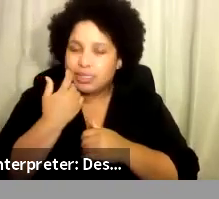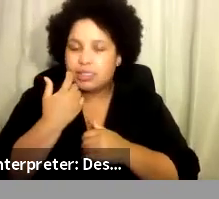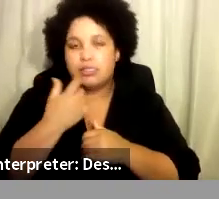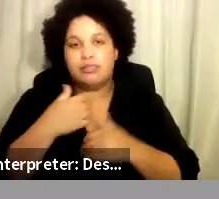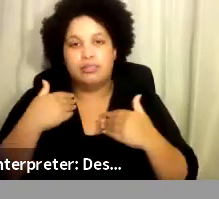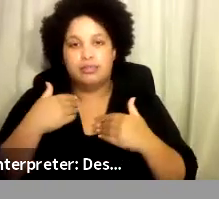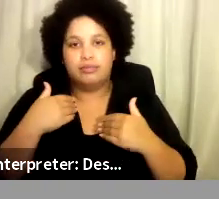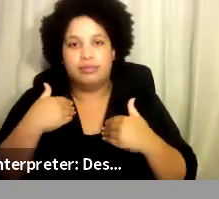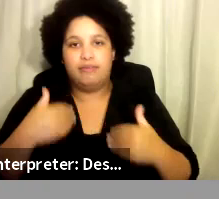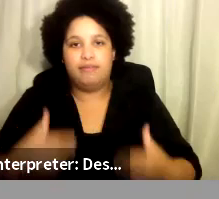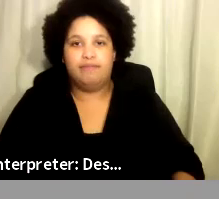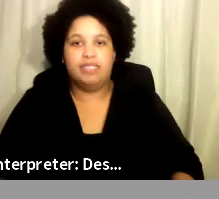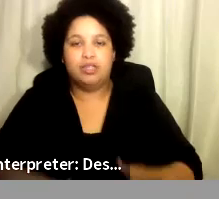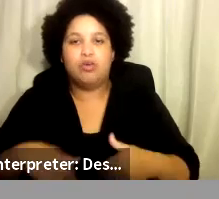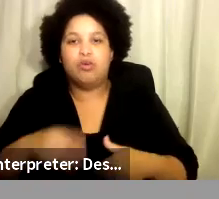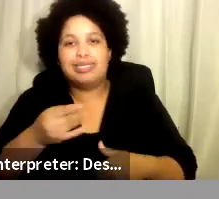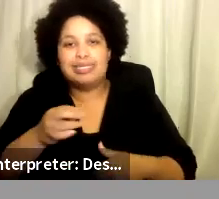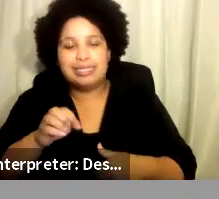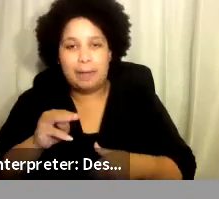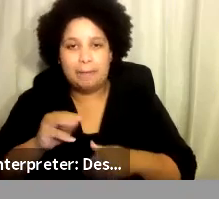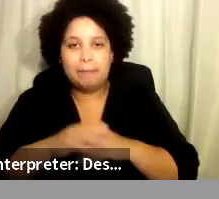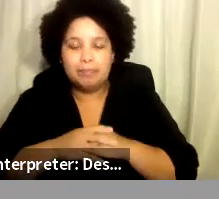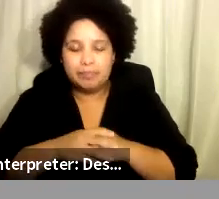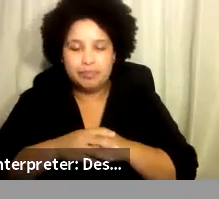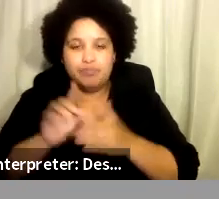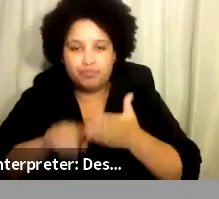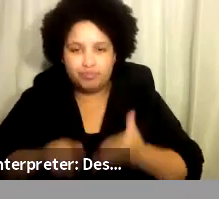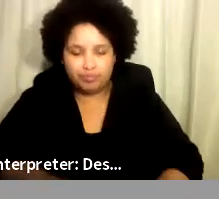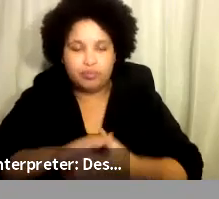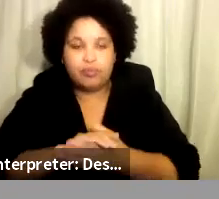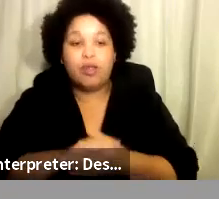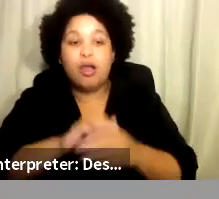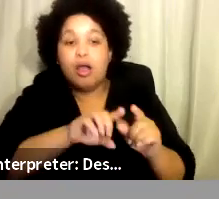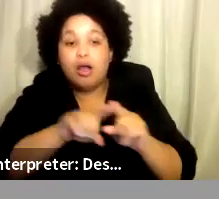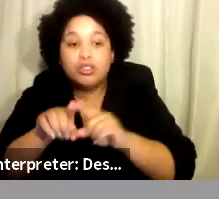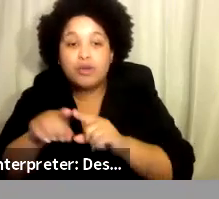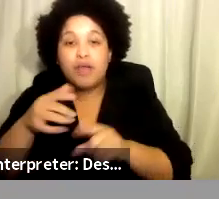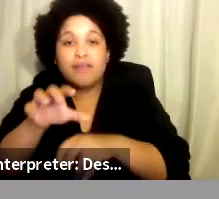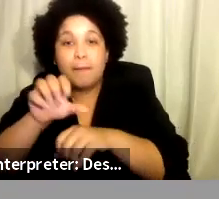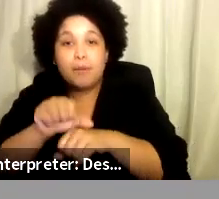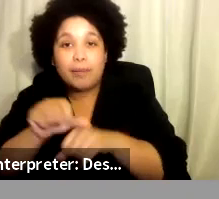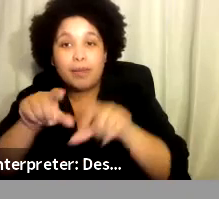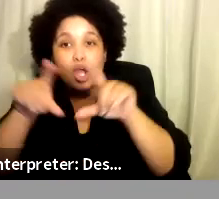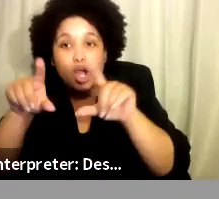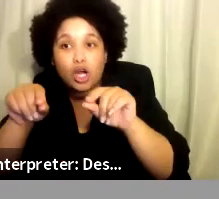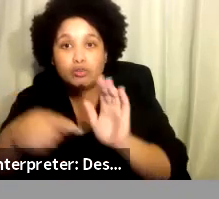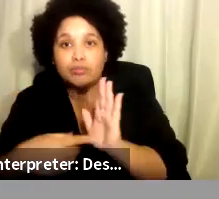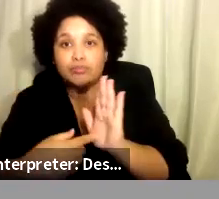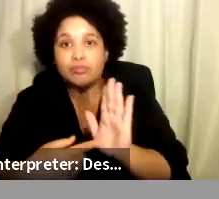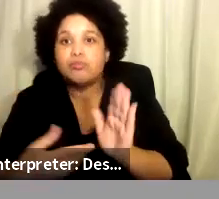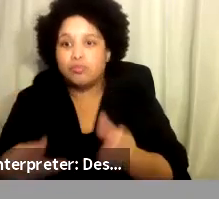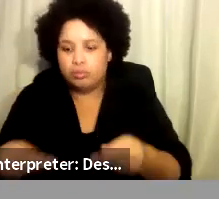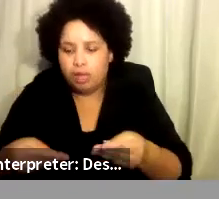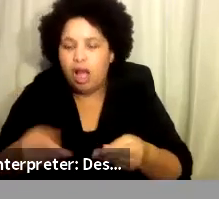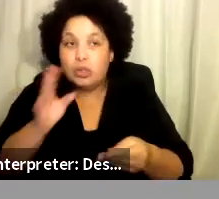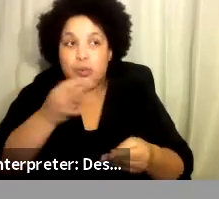will also take on the Head Start side a appointment card. So if you have an upcoming appointment from a doctor and you can show us verification